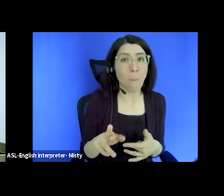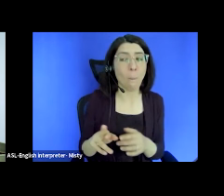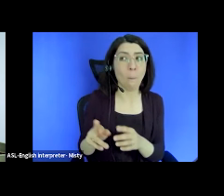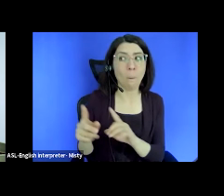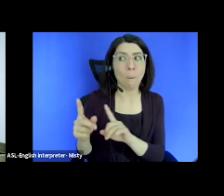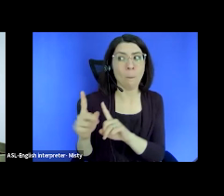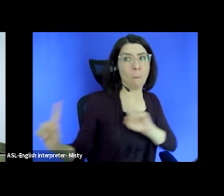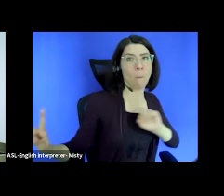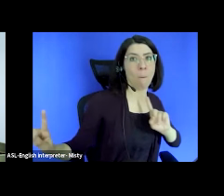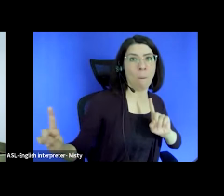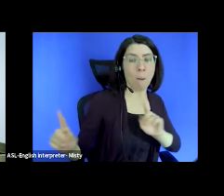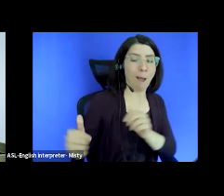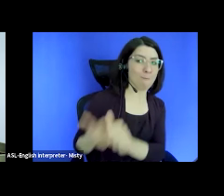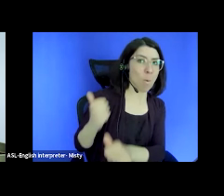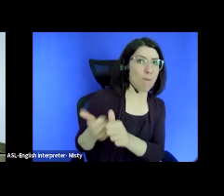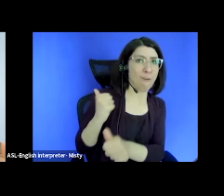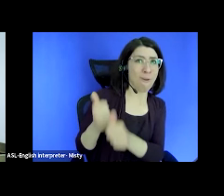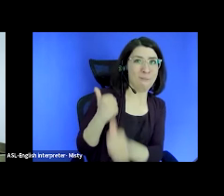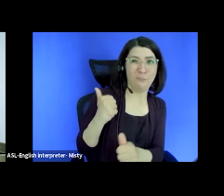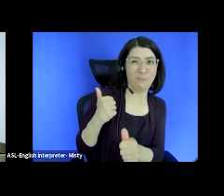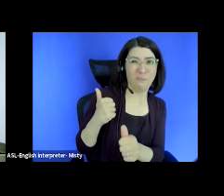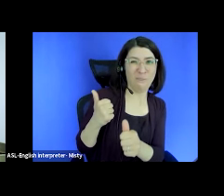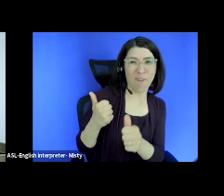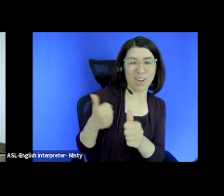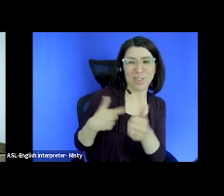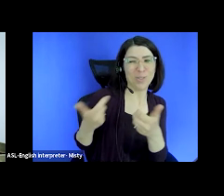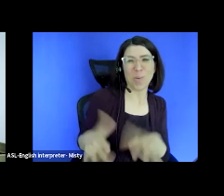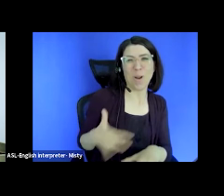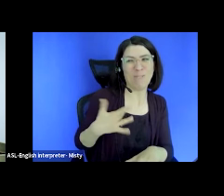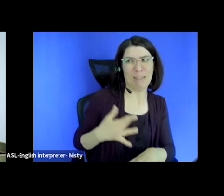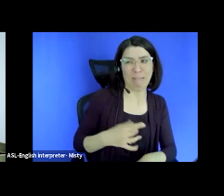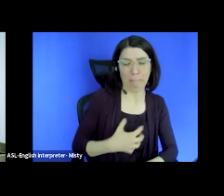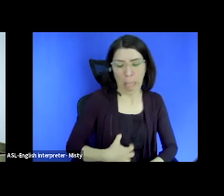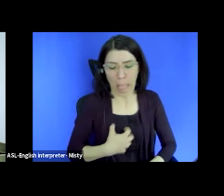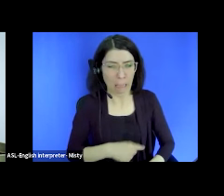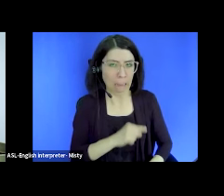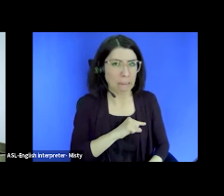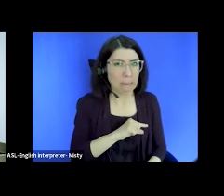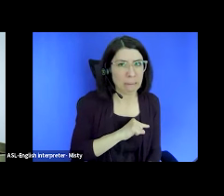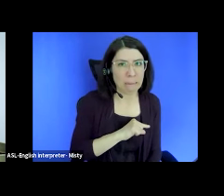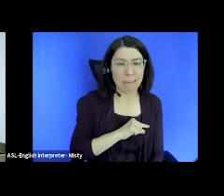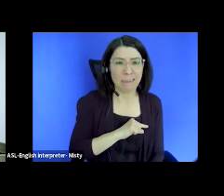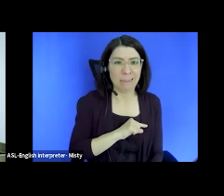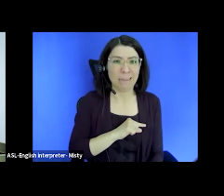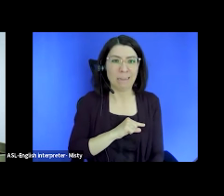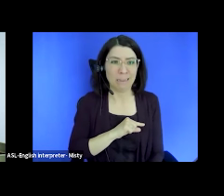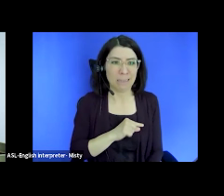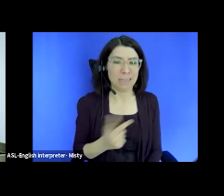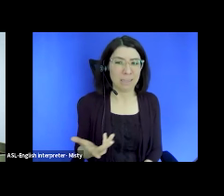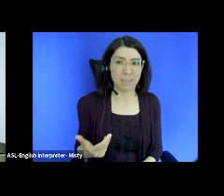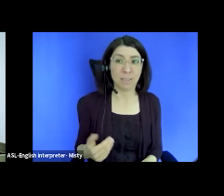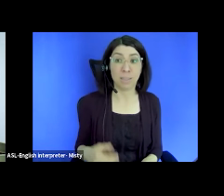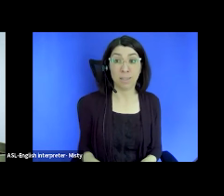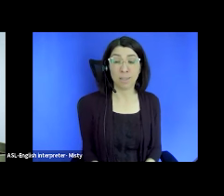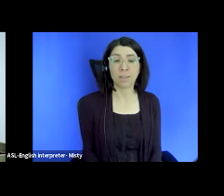with the situation that might make you feel guilty, that might make you feel those sort of yucky feelings around taking an action that's unusual to